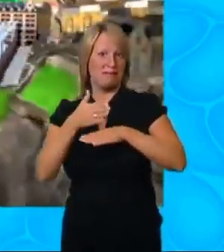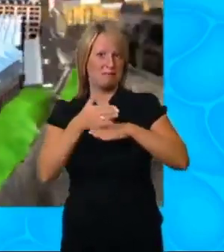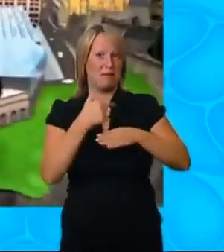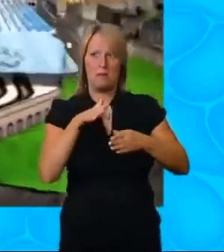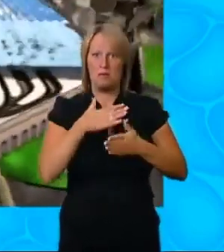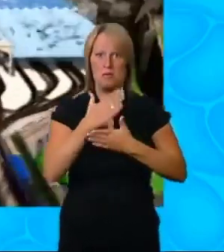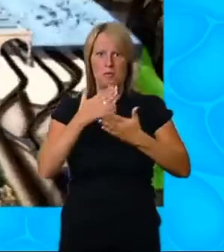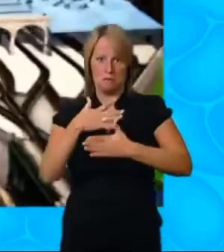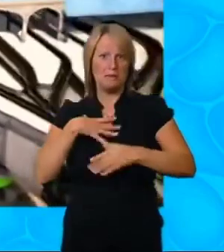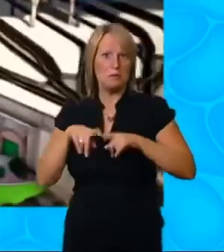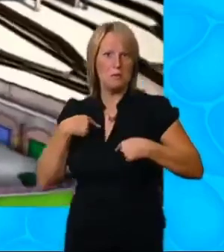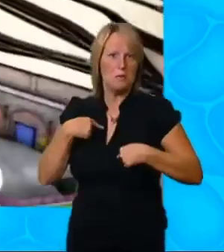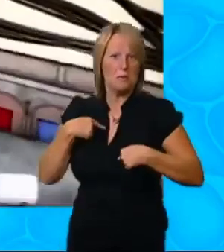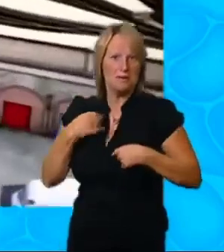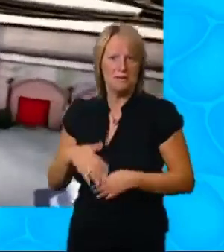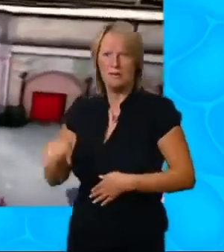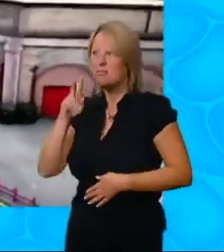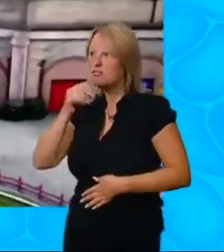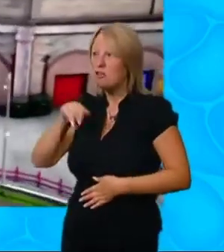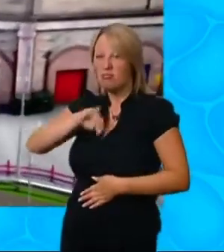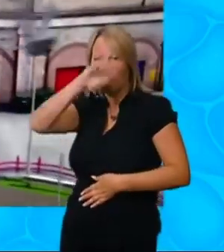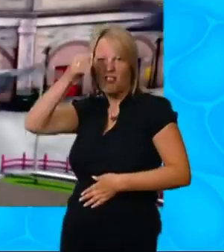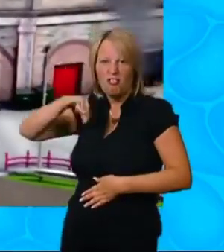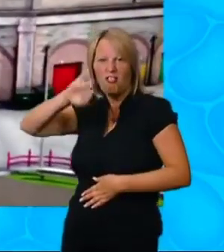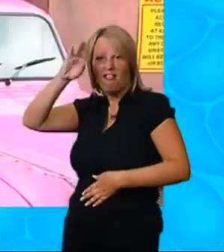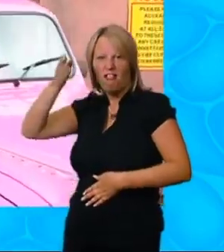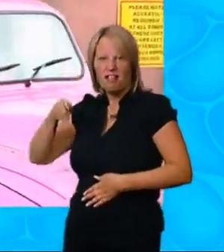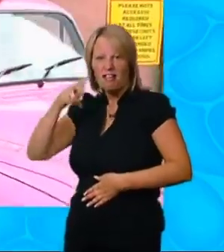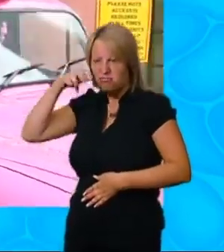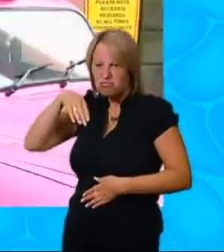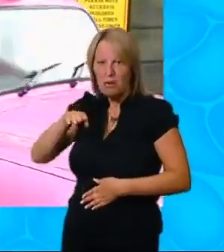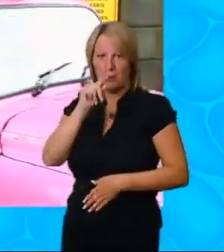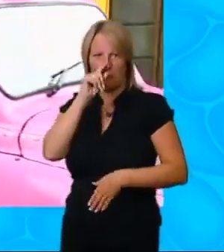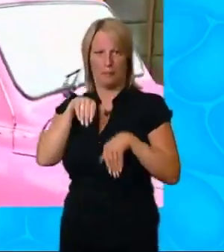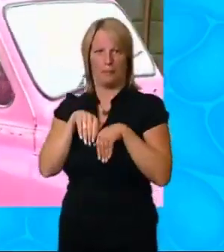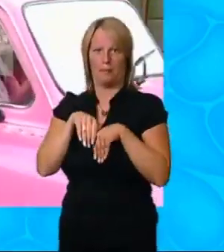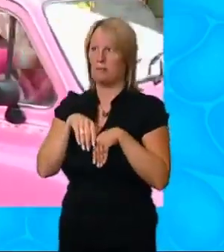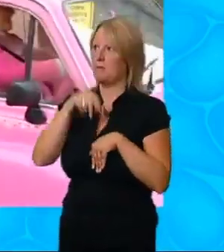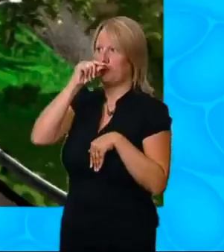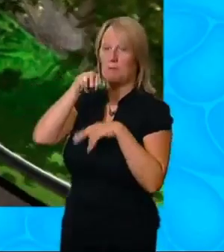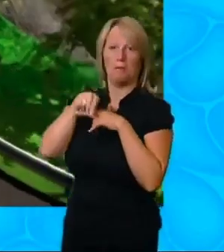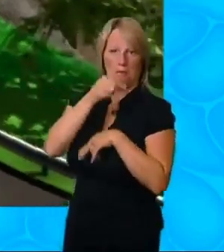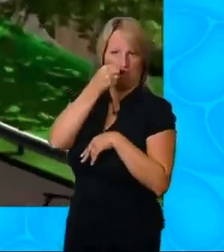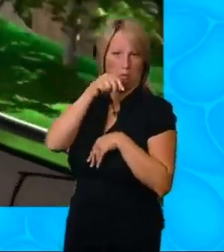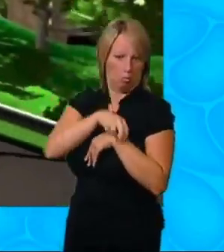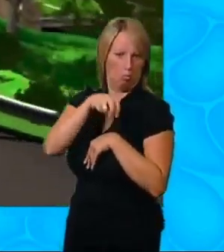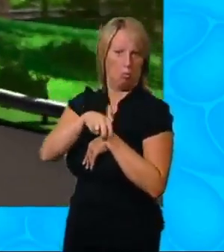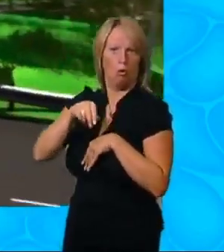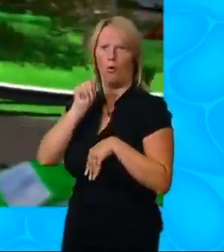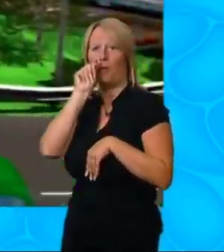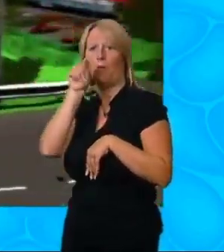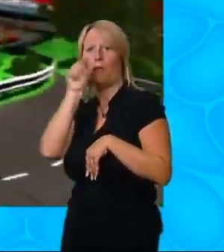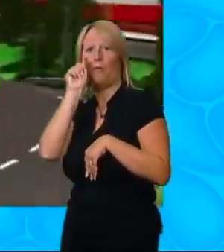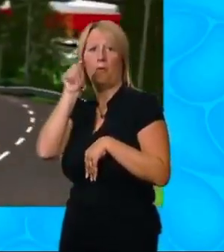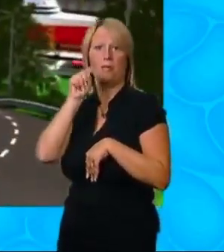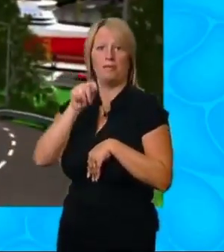through the arches under the station, down where the pigeons perch and coo. Take a taxi ride to the river.